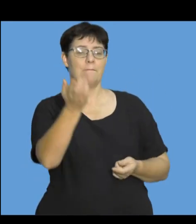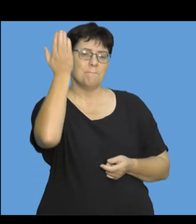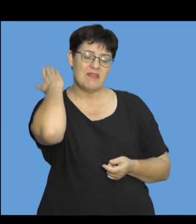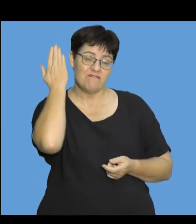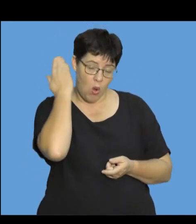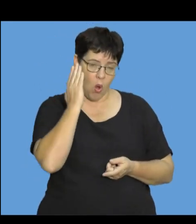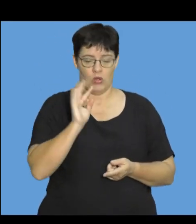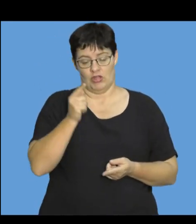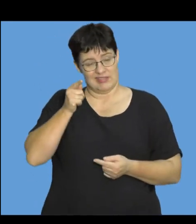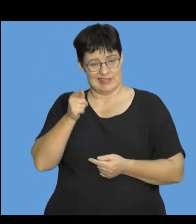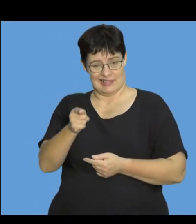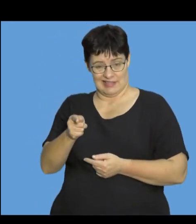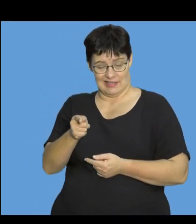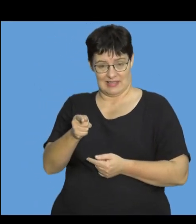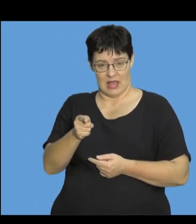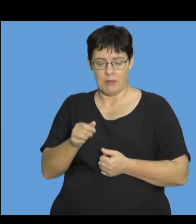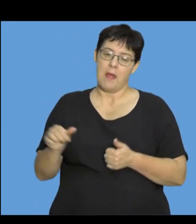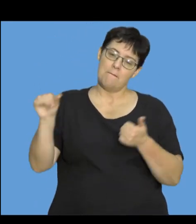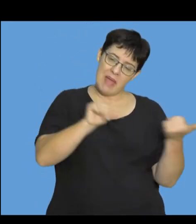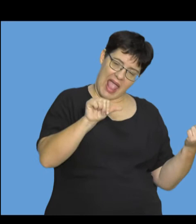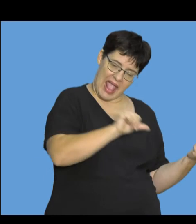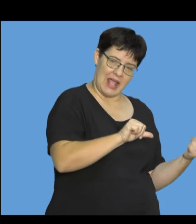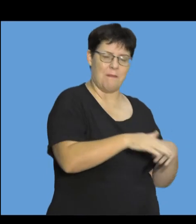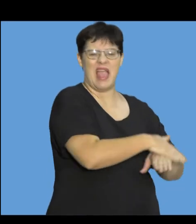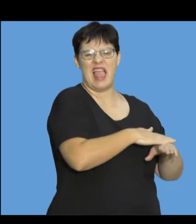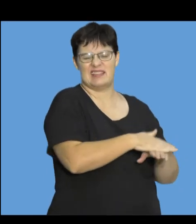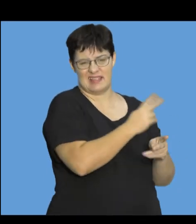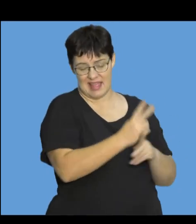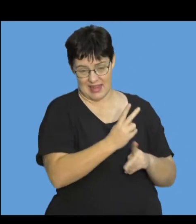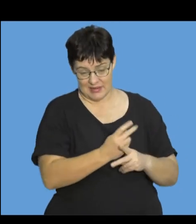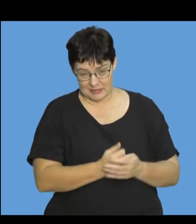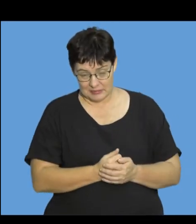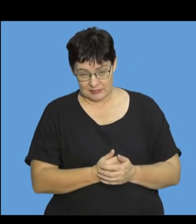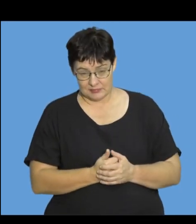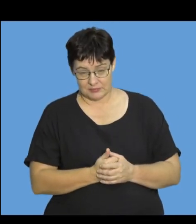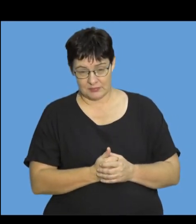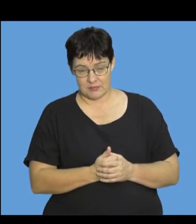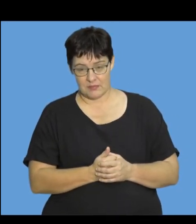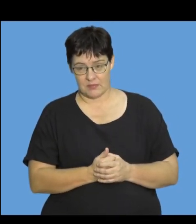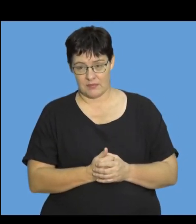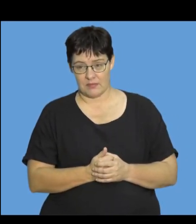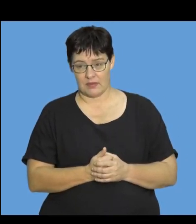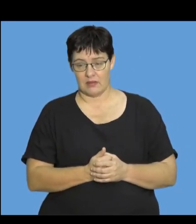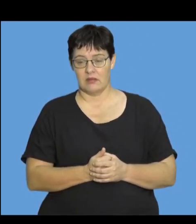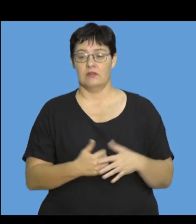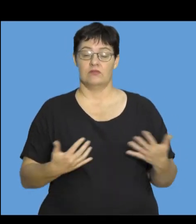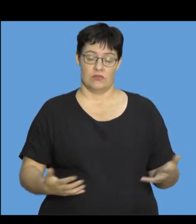was before it got to be 3 to the exponent of x plus 1 and 3 to the exponent of x plus